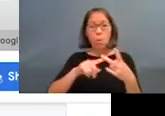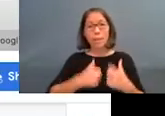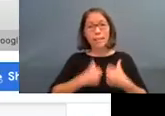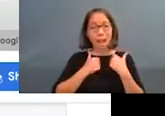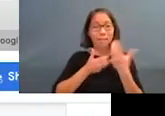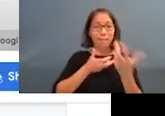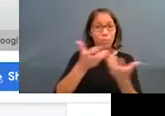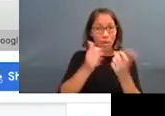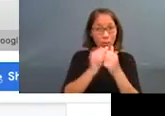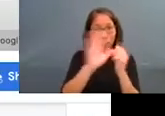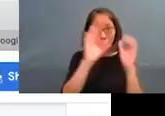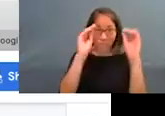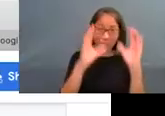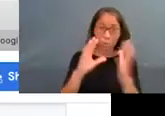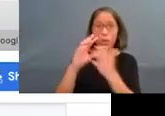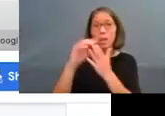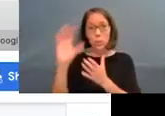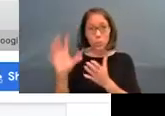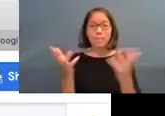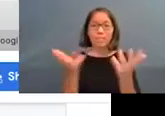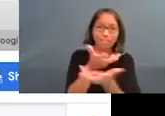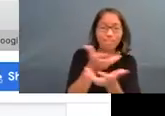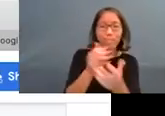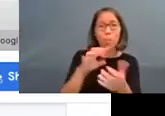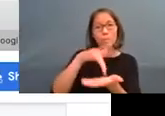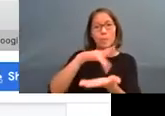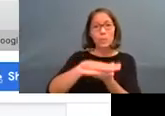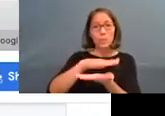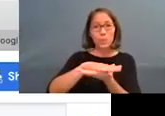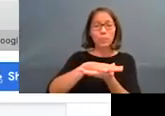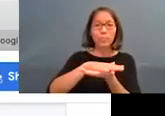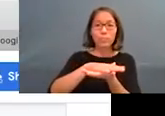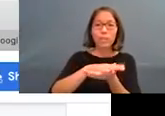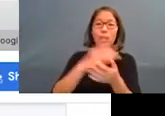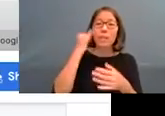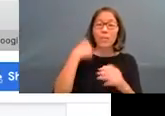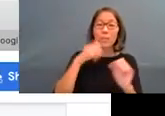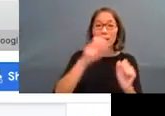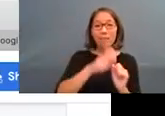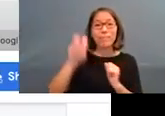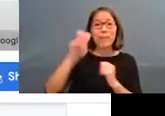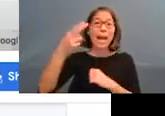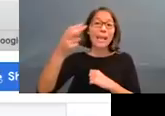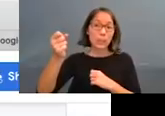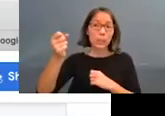with your teacher and student for the middle school. If we can transition to the high school